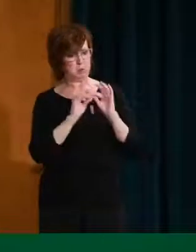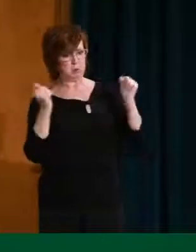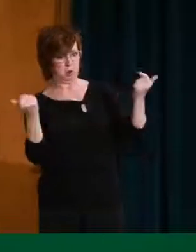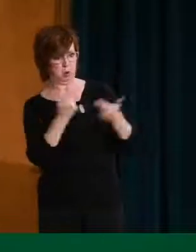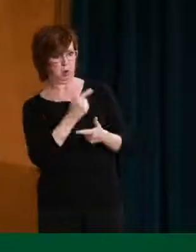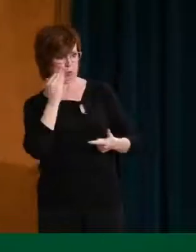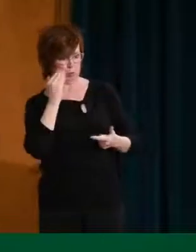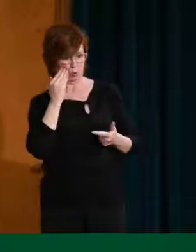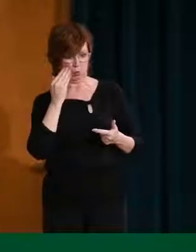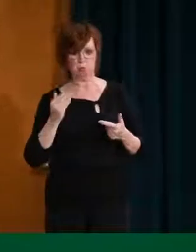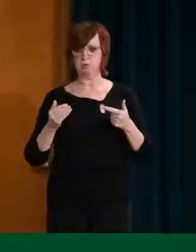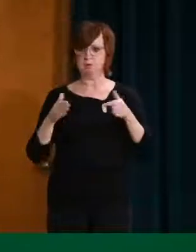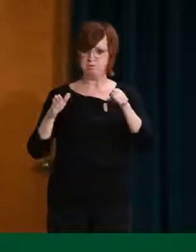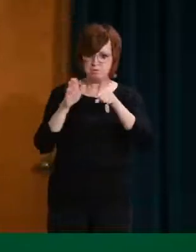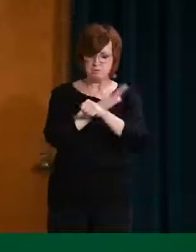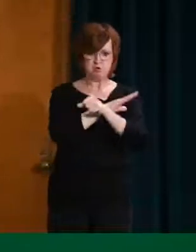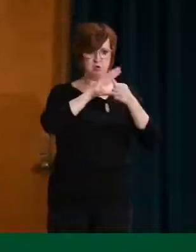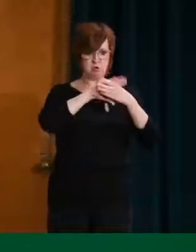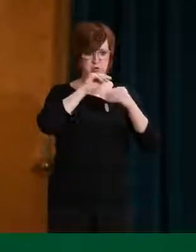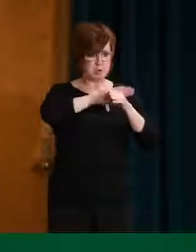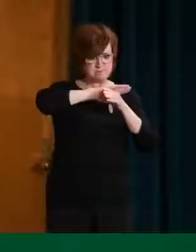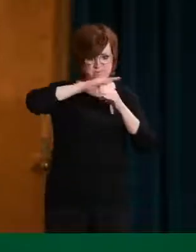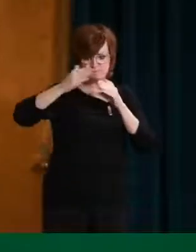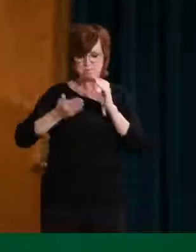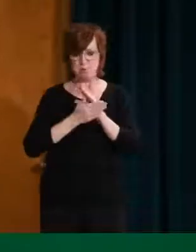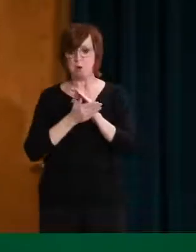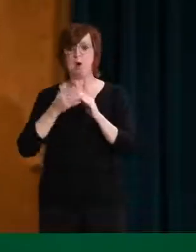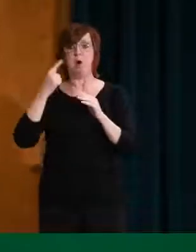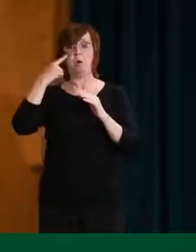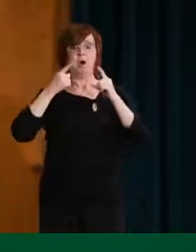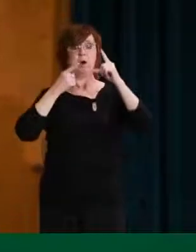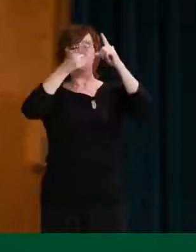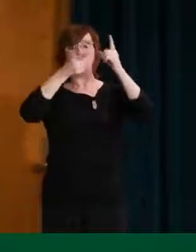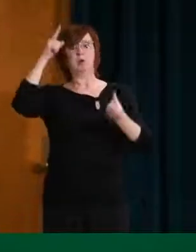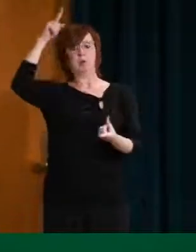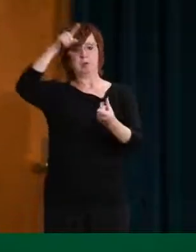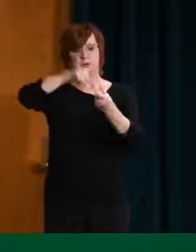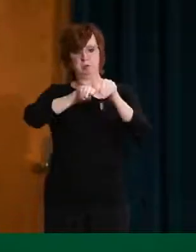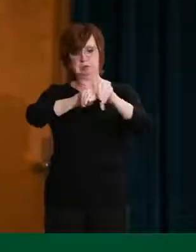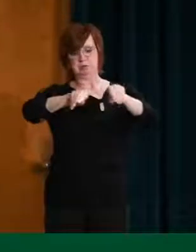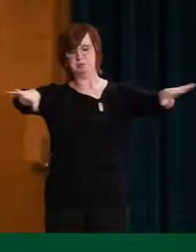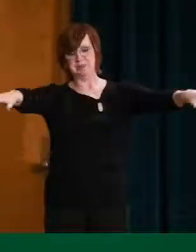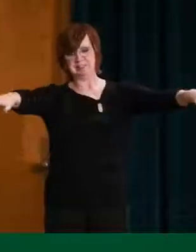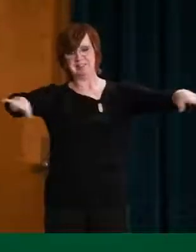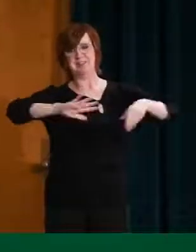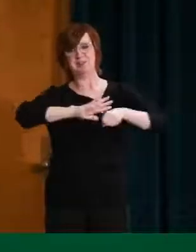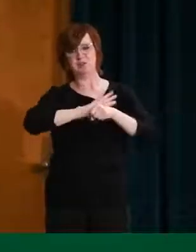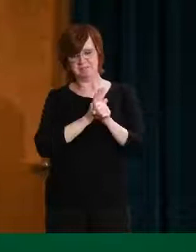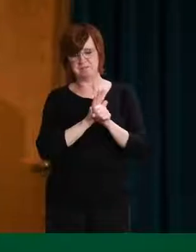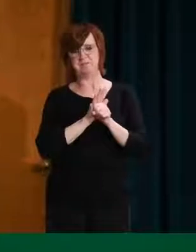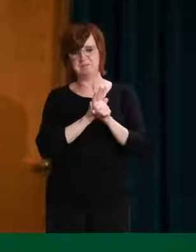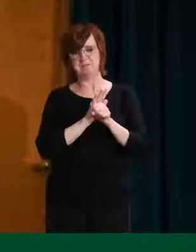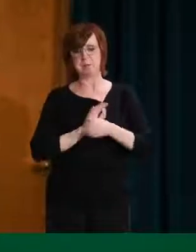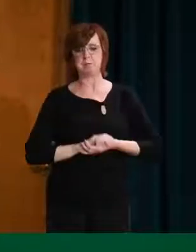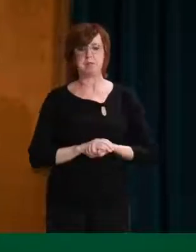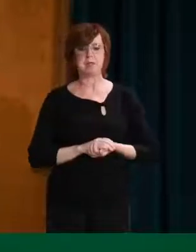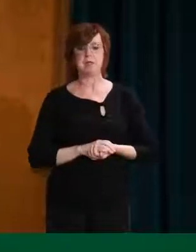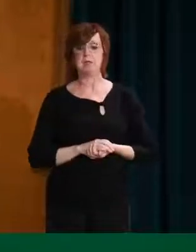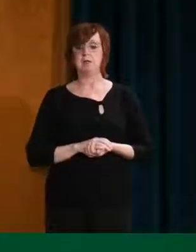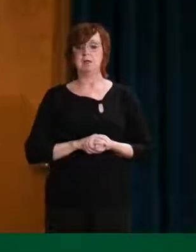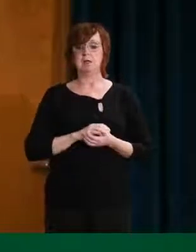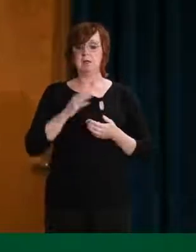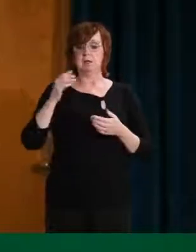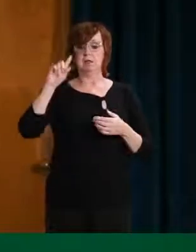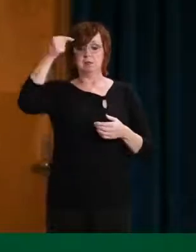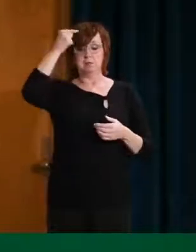of COVID-19. So along with the Minister of Health, I have asked the Saskatchewan Health Authority to provide a briefing